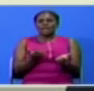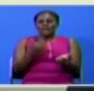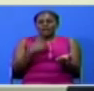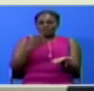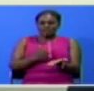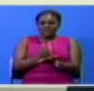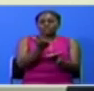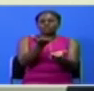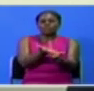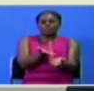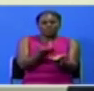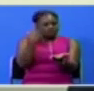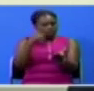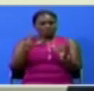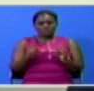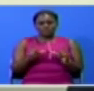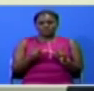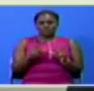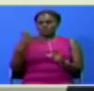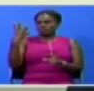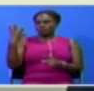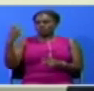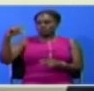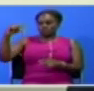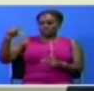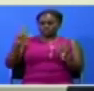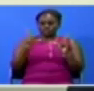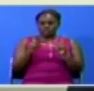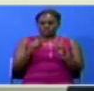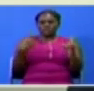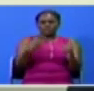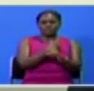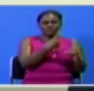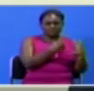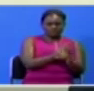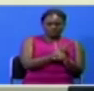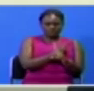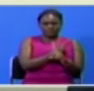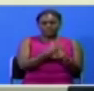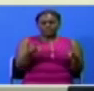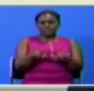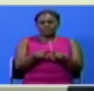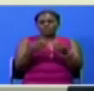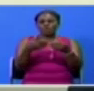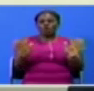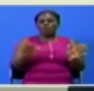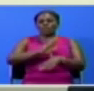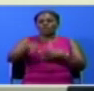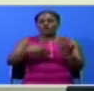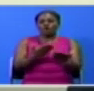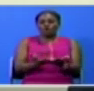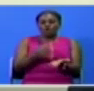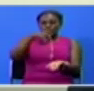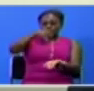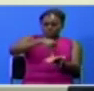obtain the said licenses. The 4G LTE license on various frequency spectrum has been opened to all existing,